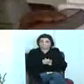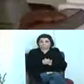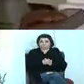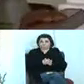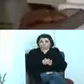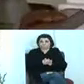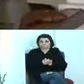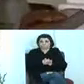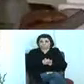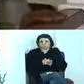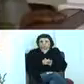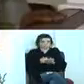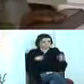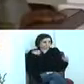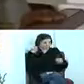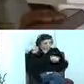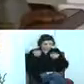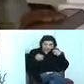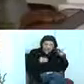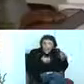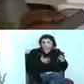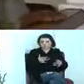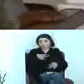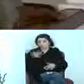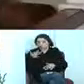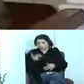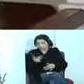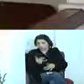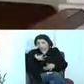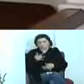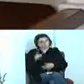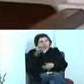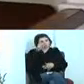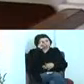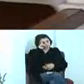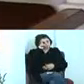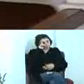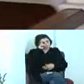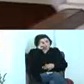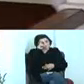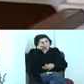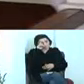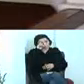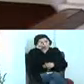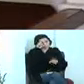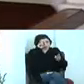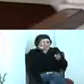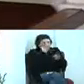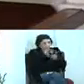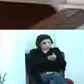In your emotions? Feelings and your thoughts or your beliefs.